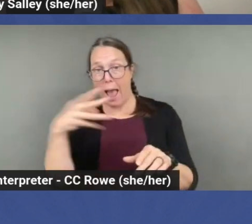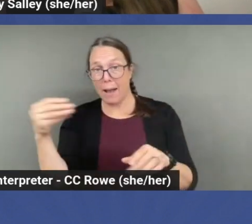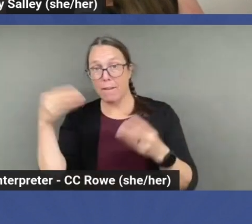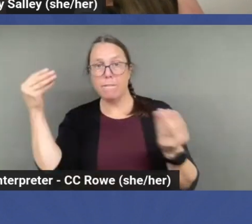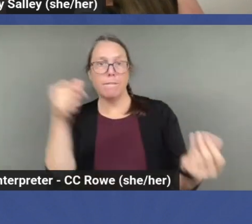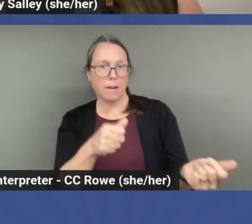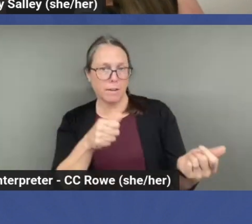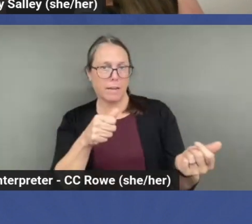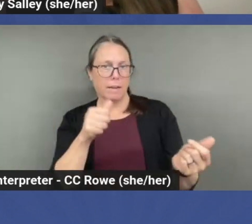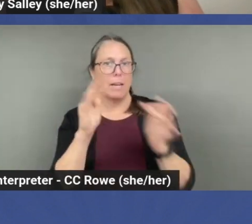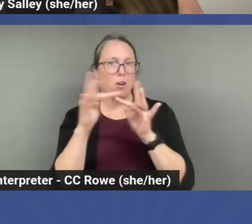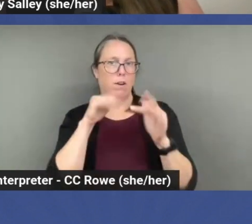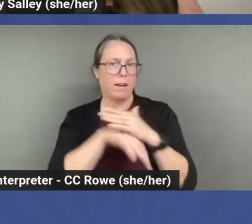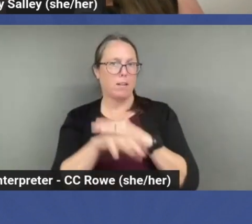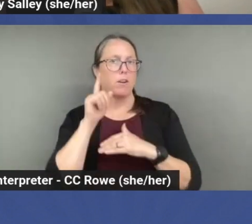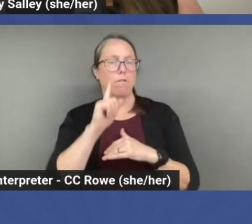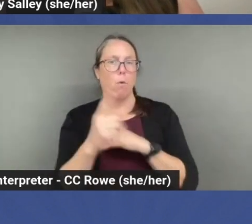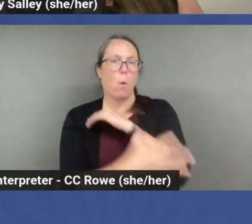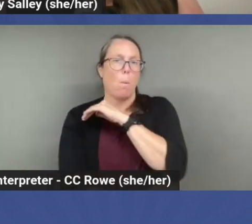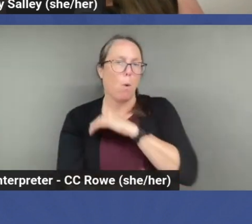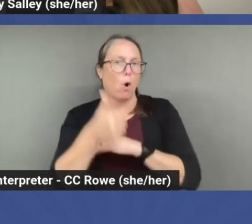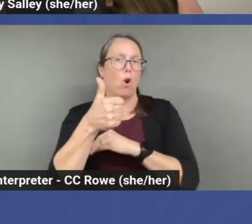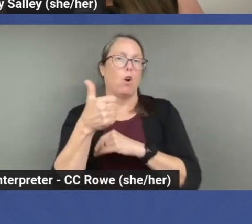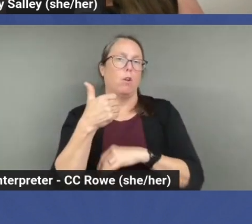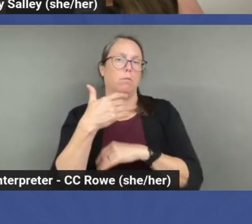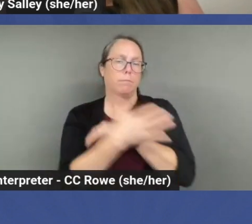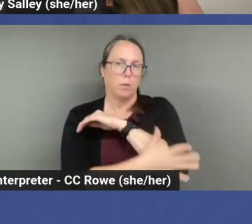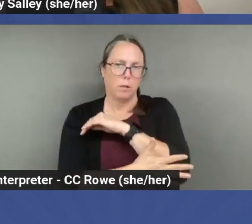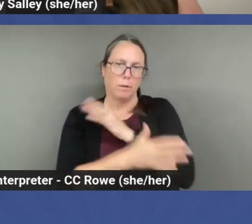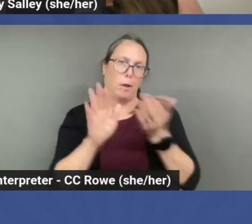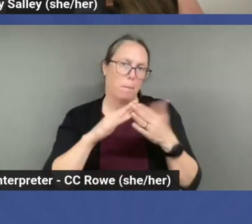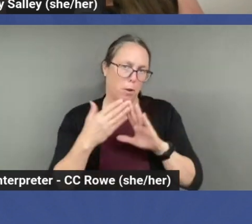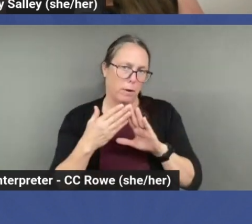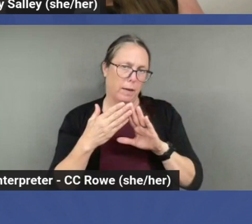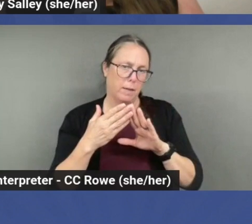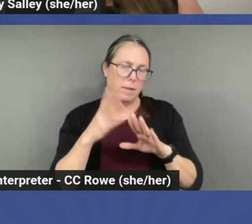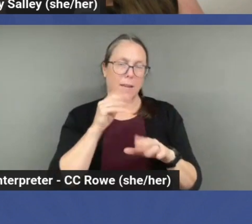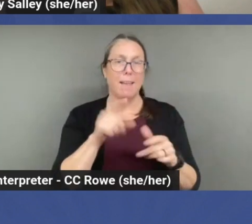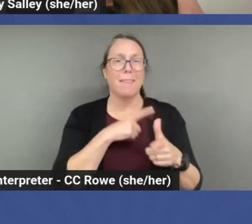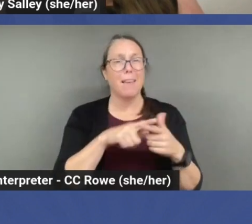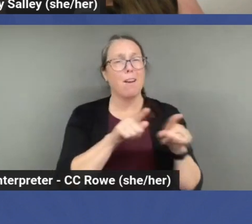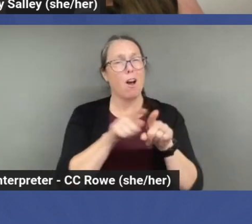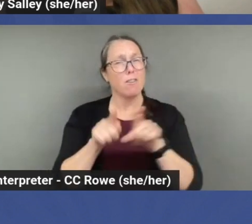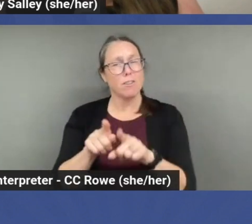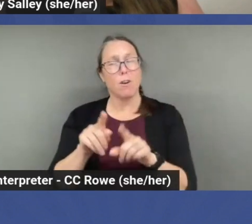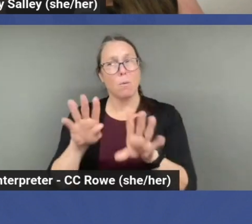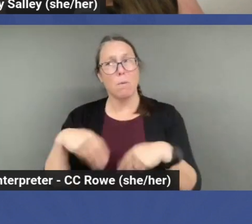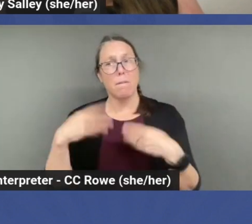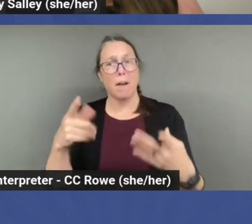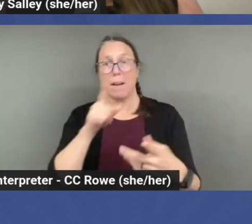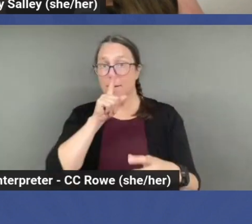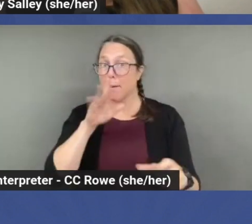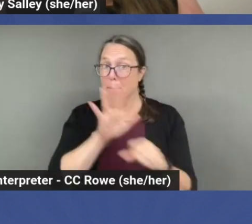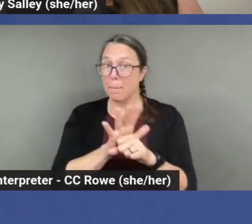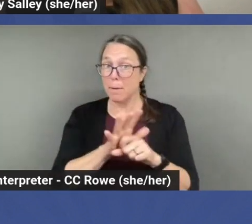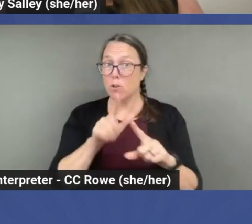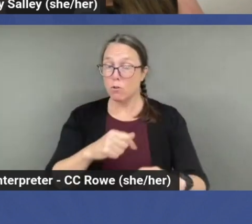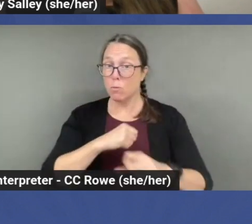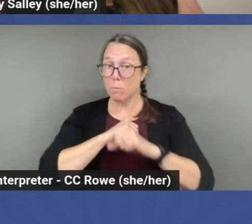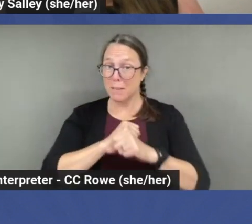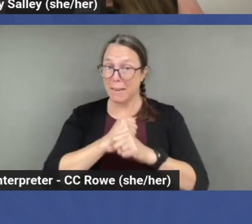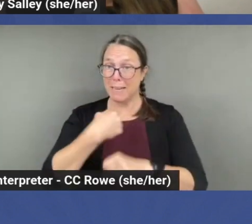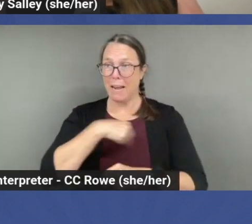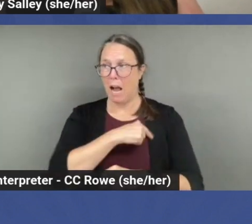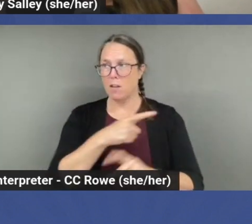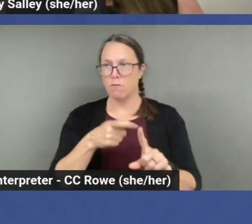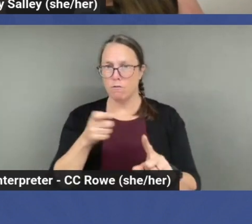communities in particular. And then also just like a commitment to protecting us from things